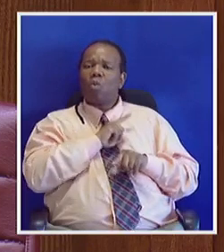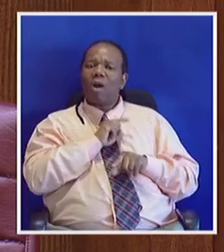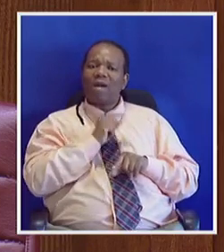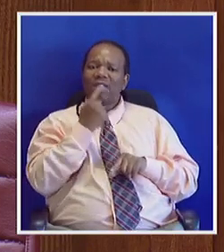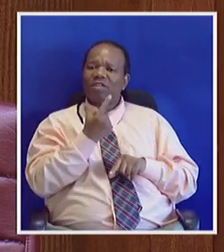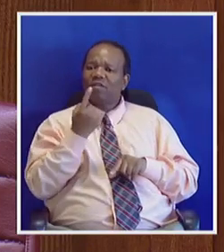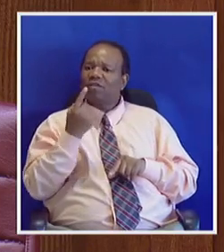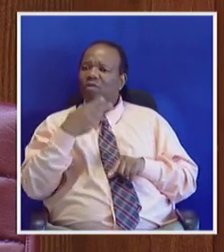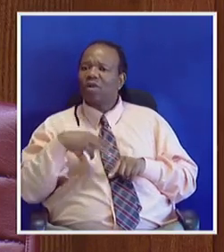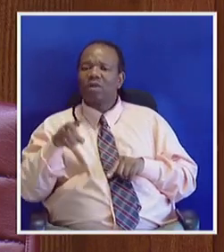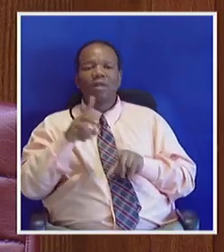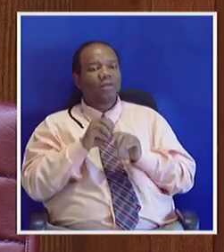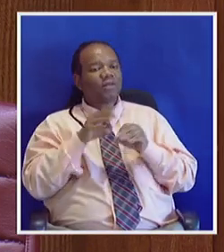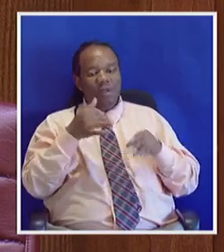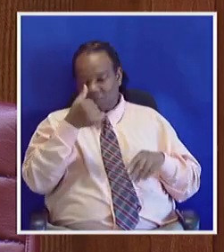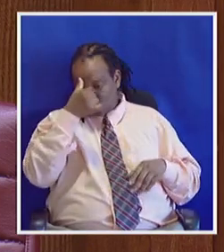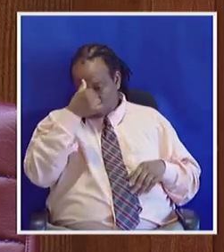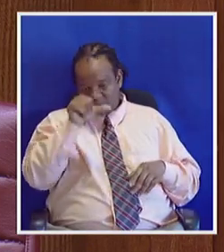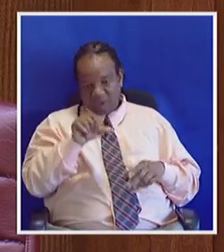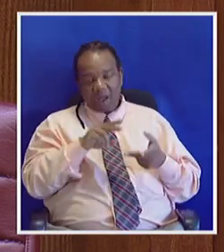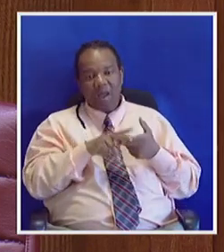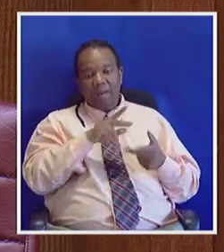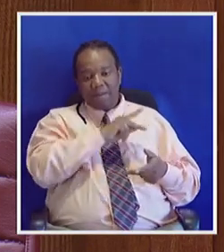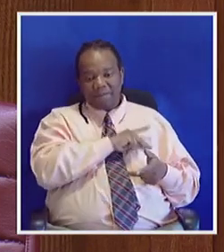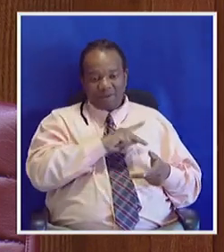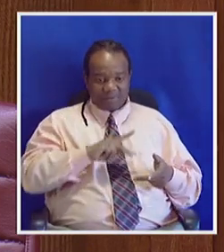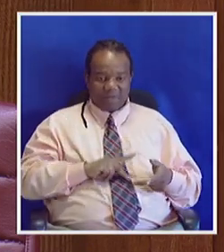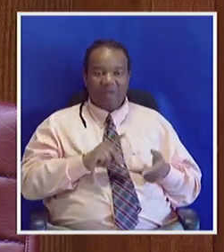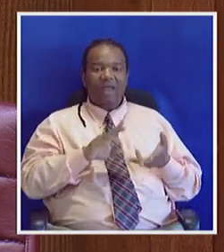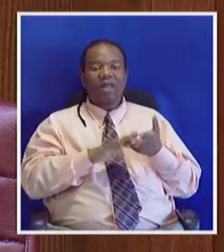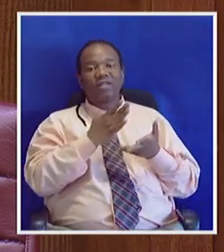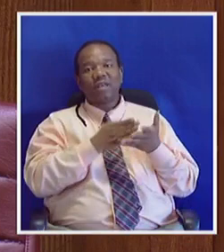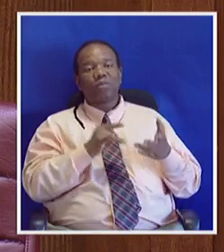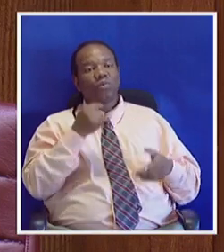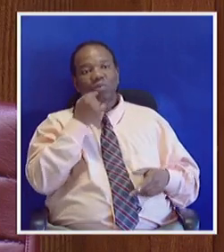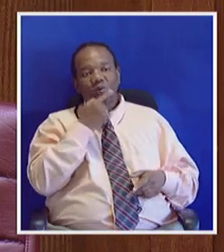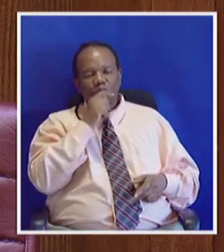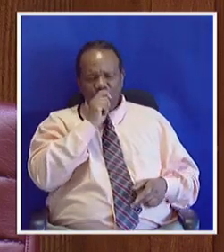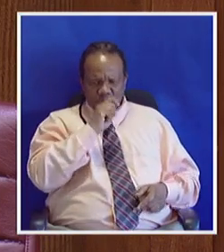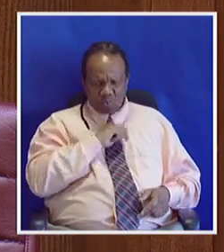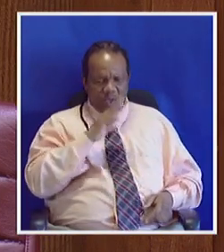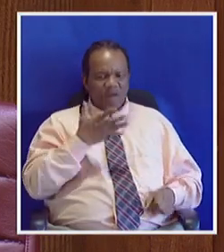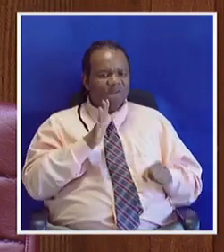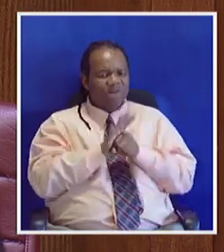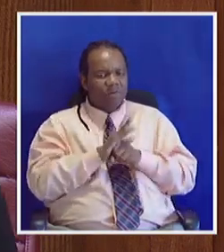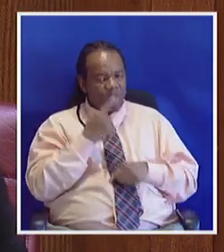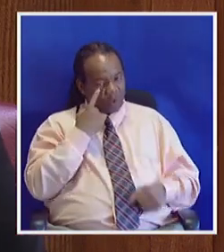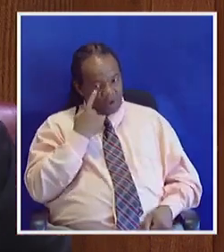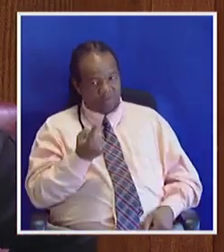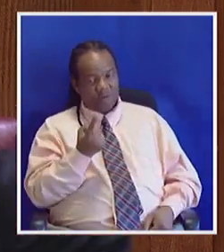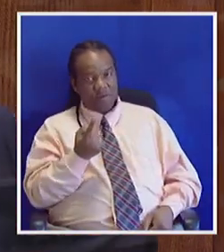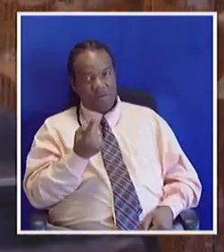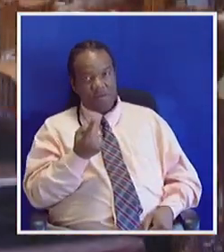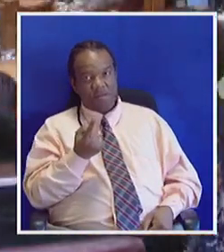Please start with the Guptas, the president, and his son, because you yourself said you have prima facie evidence. I thank you, Chair.